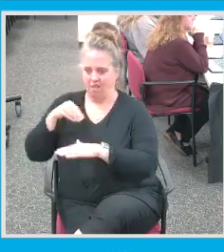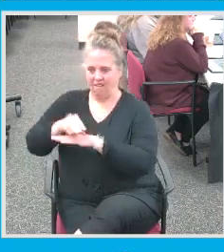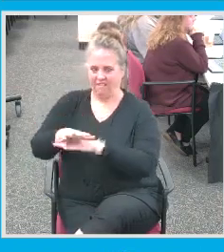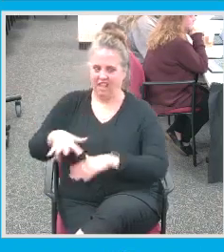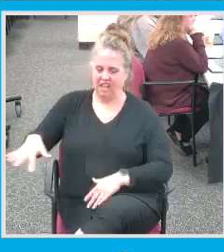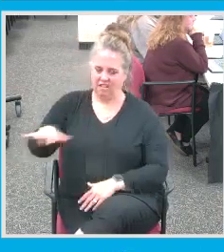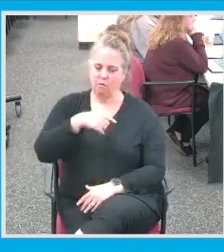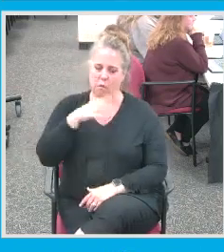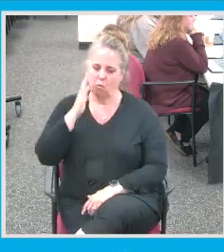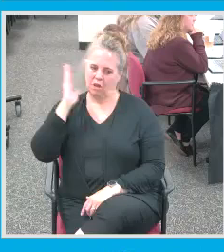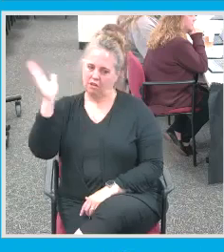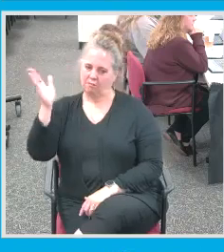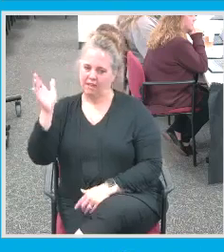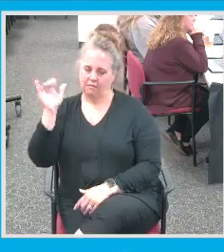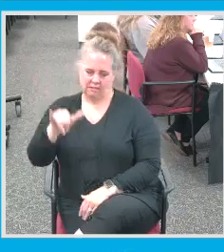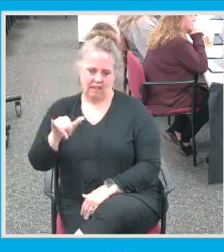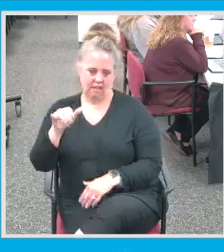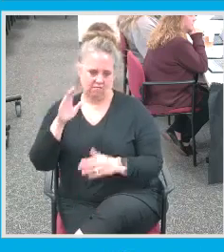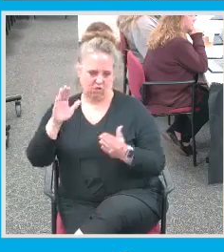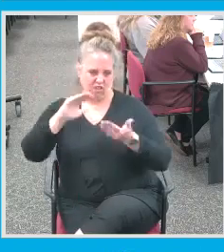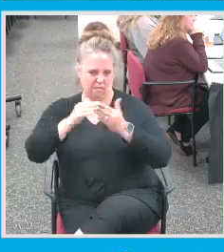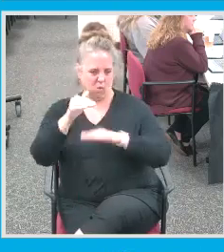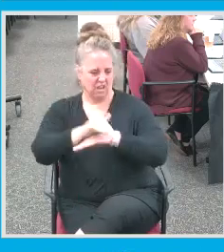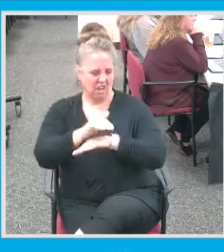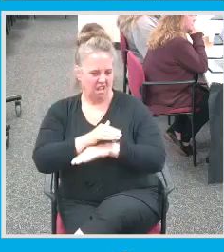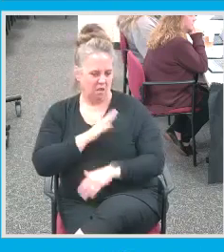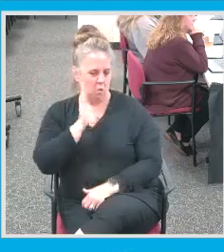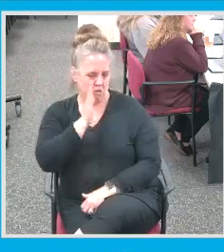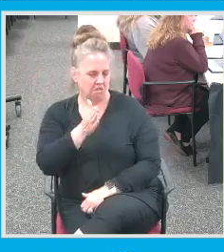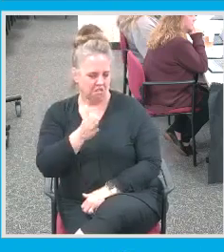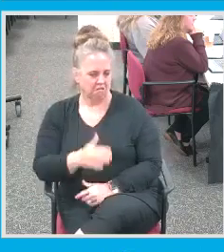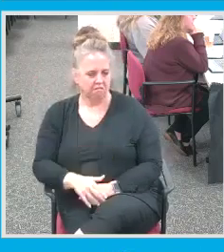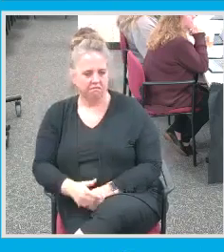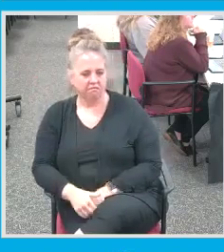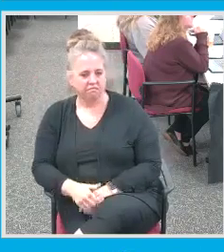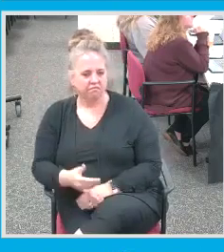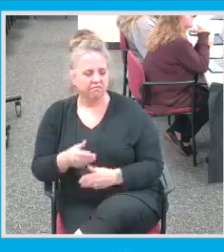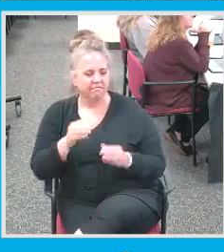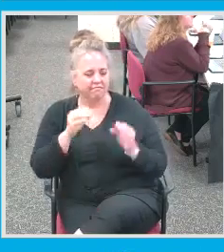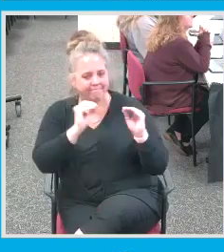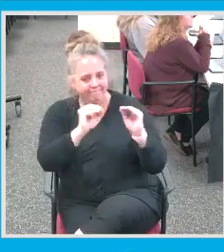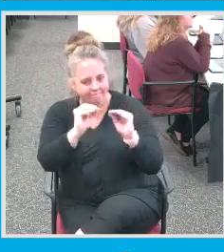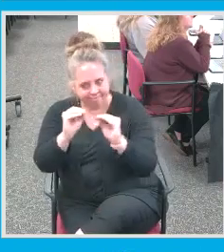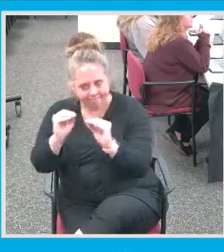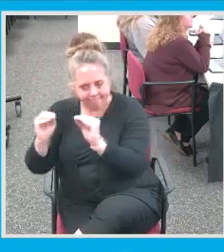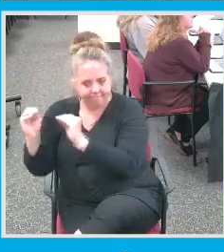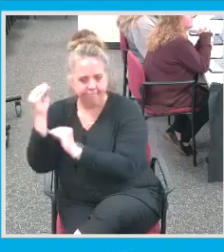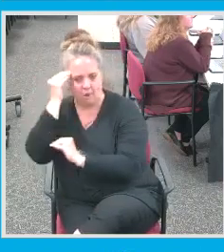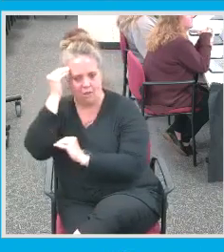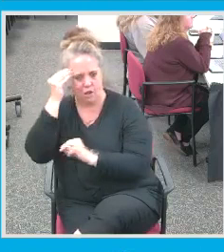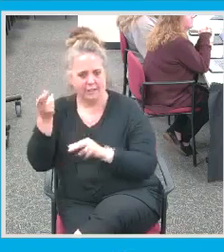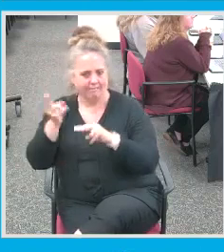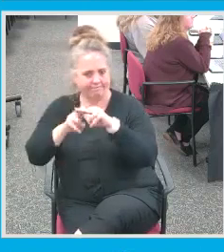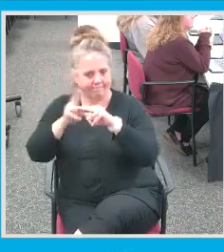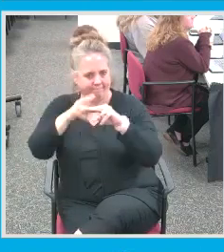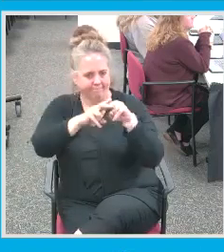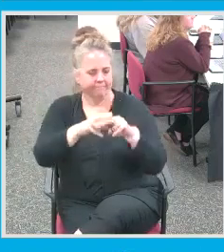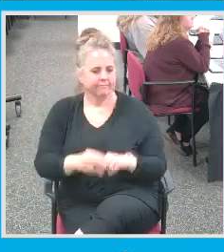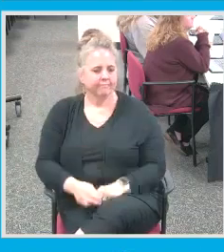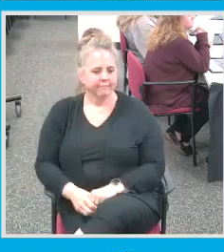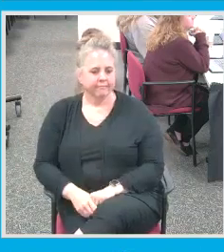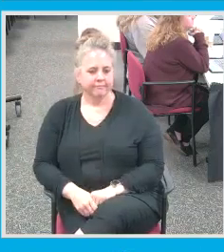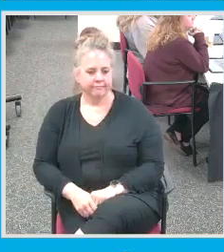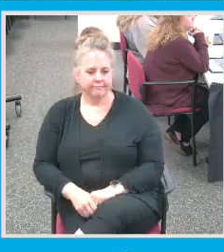night, I think we rose awareness in our students to see not only the mental but health effects of vaping and